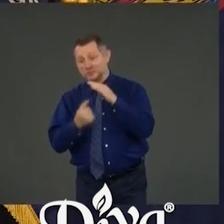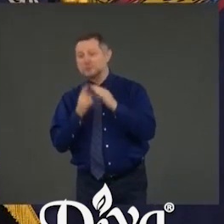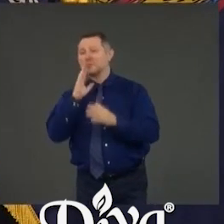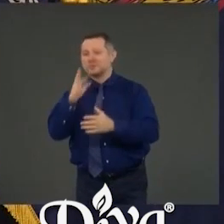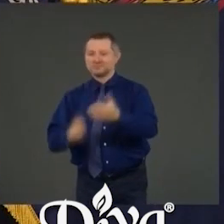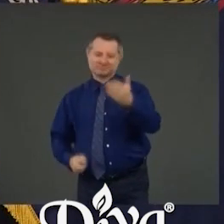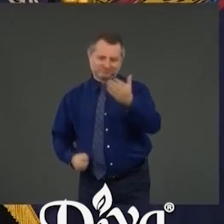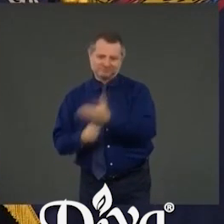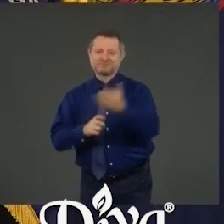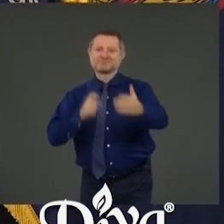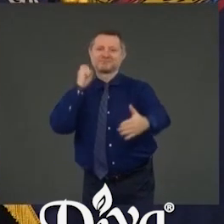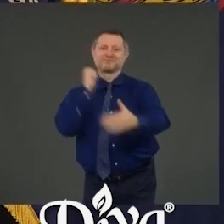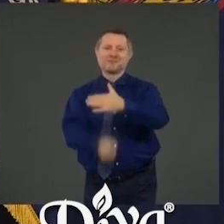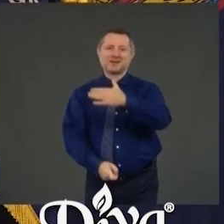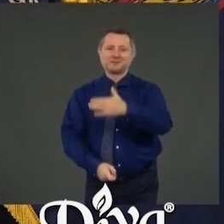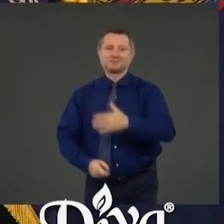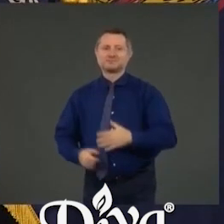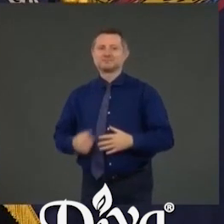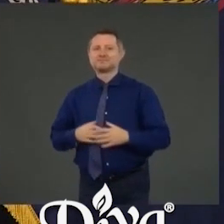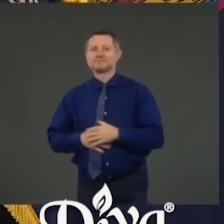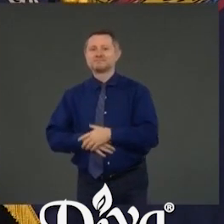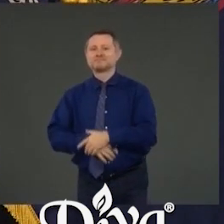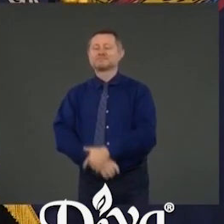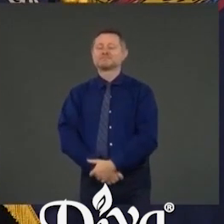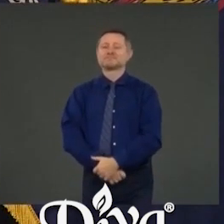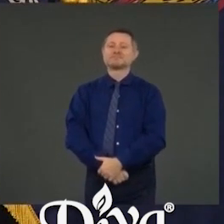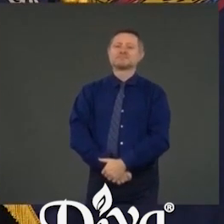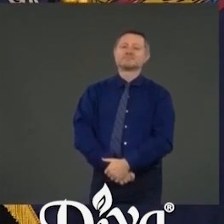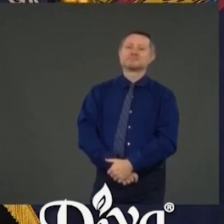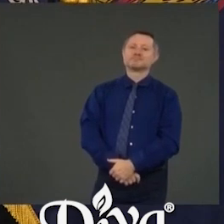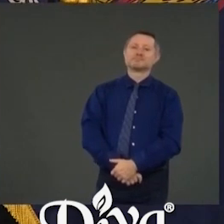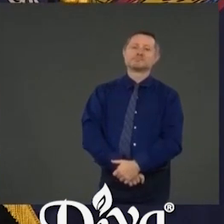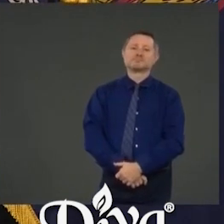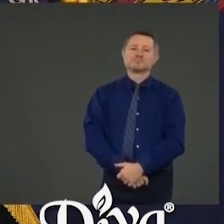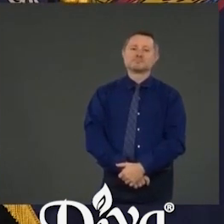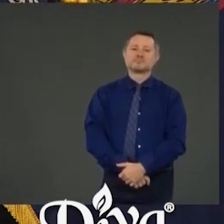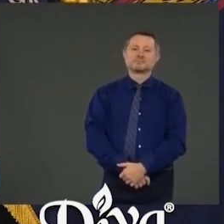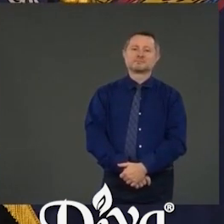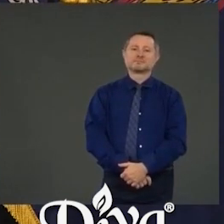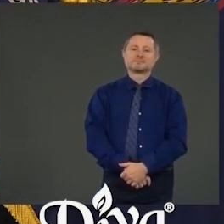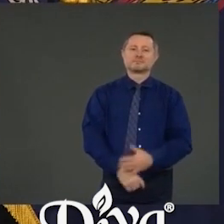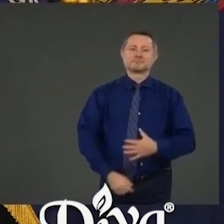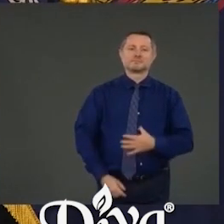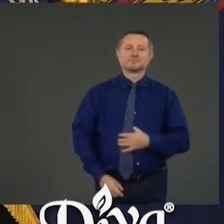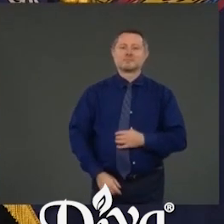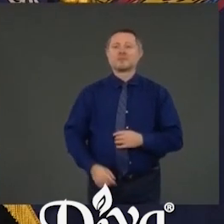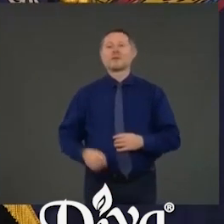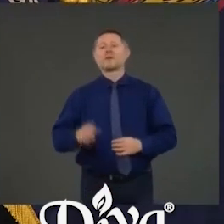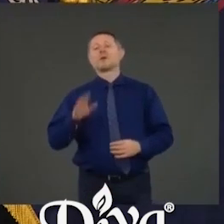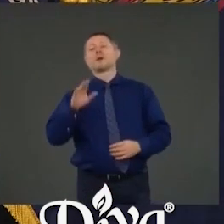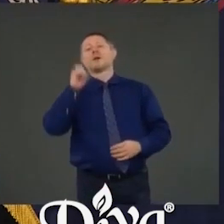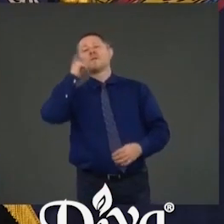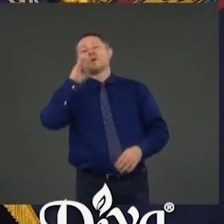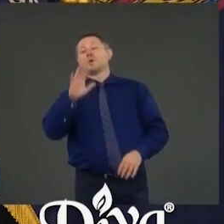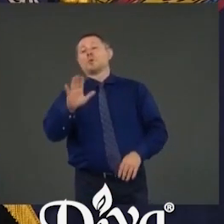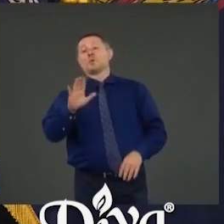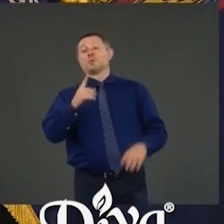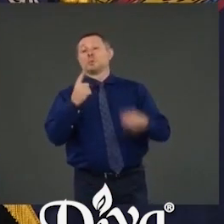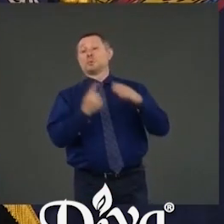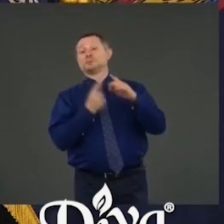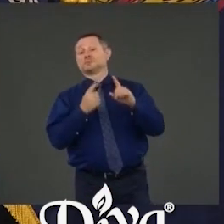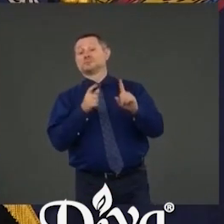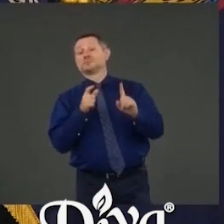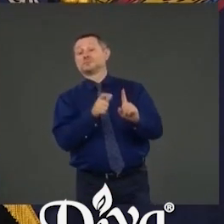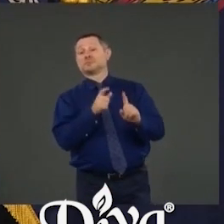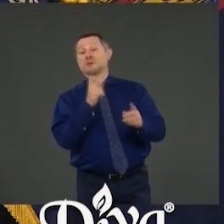anywhere. I'm sorry? You're not stopping people anywhere. You're not really No, checking. quarantine doesn't stop people. None